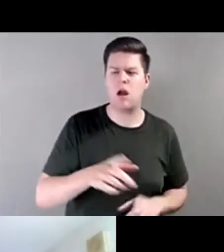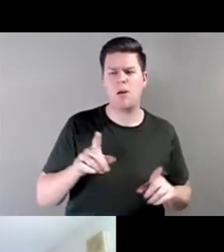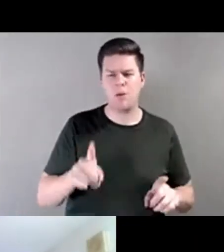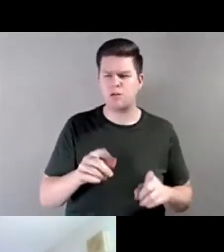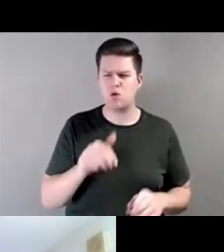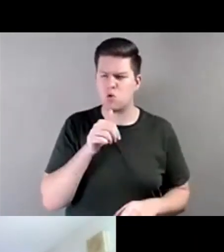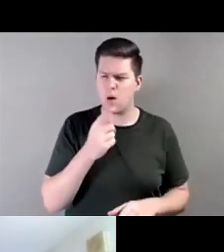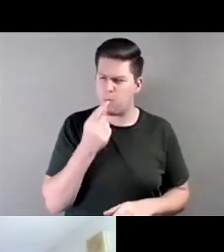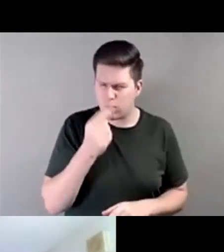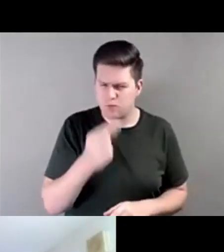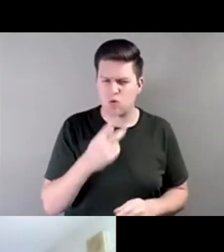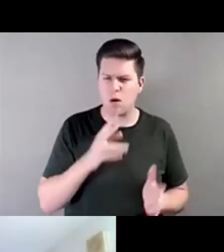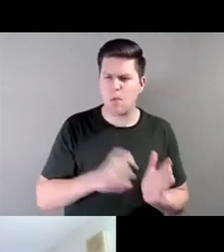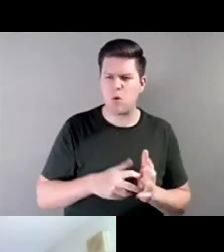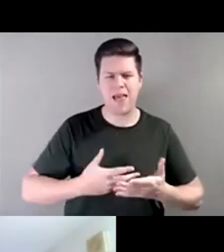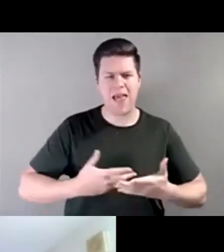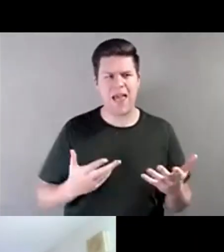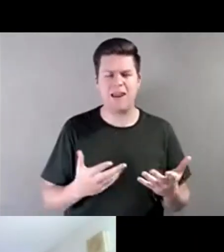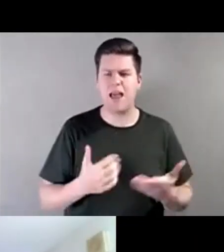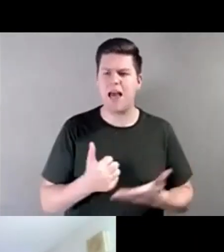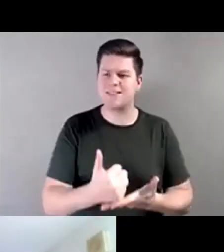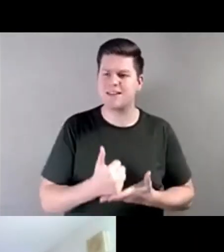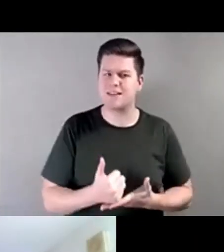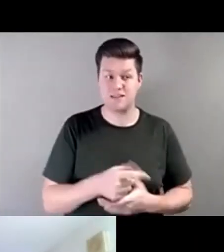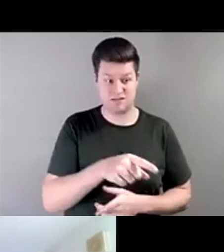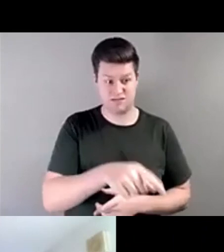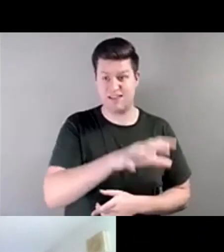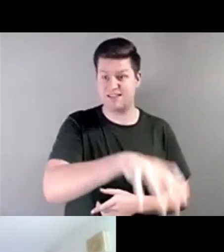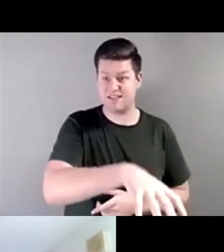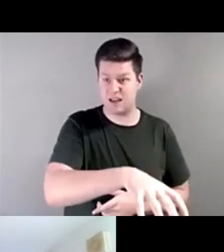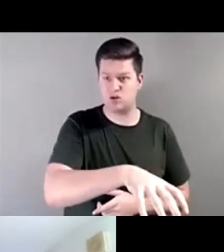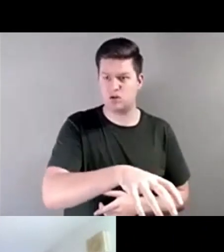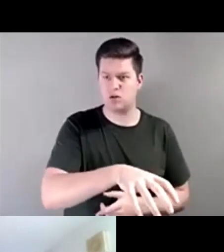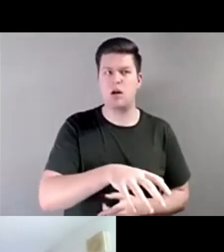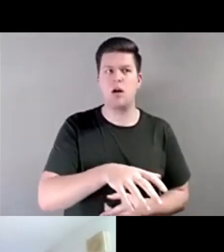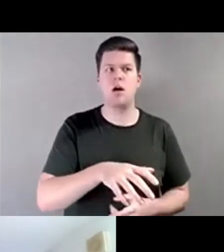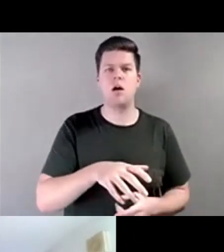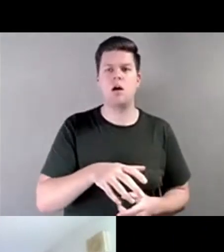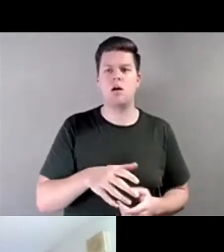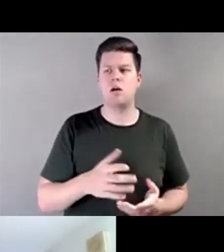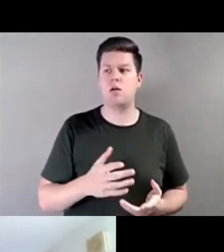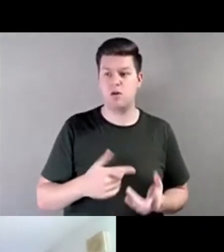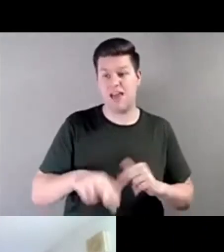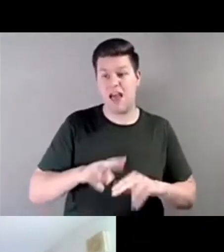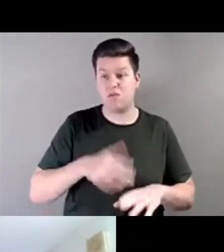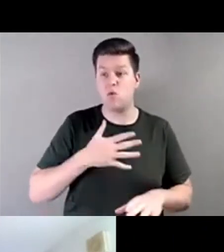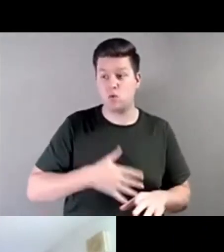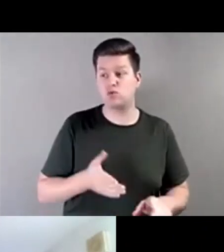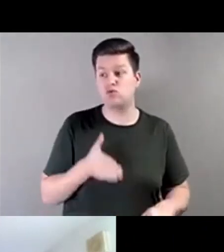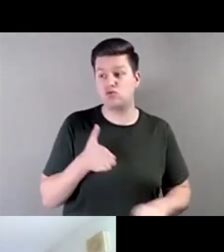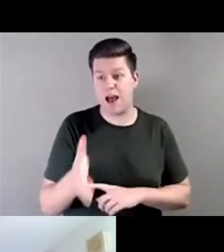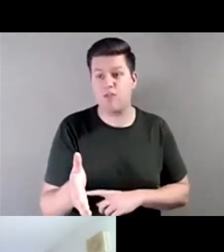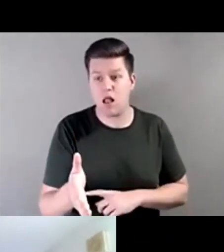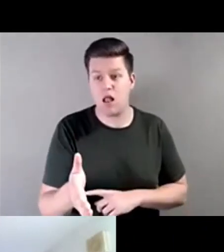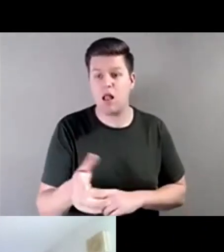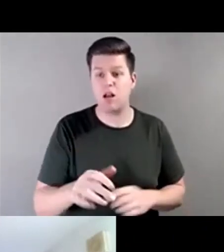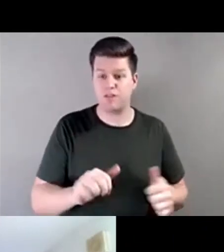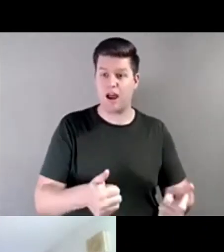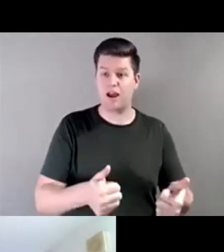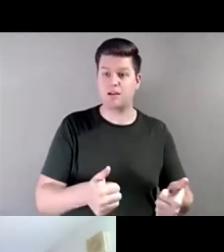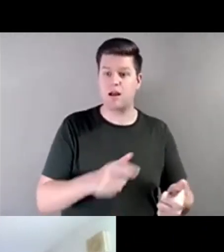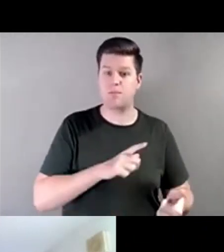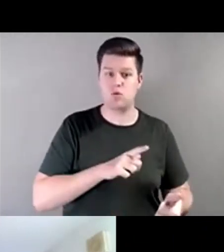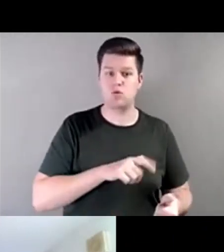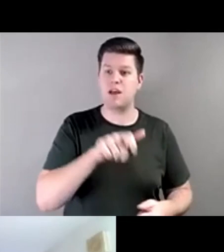any form of assistance at a station unless you intend to travel, because the person who has to assist you is